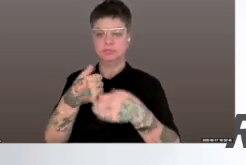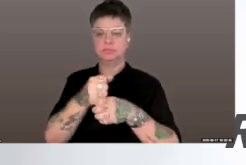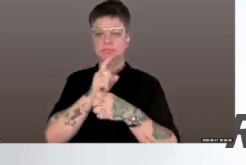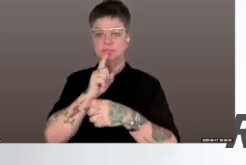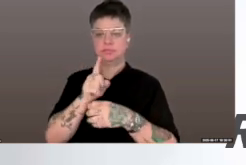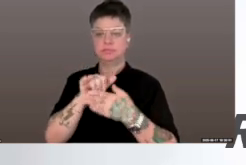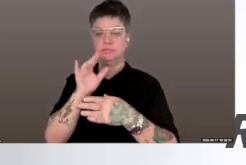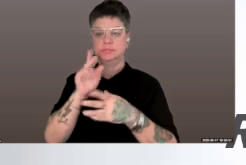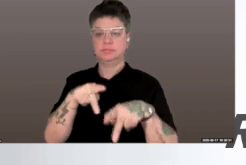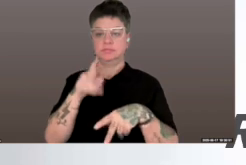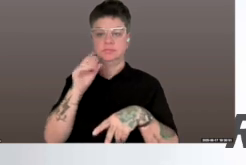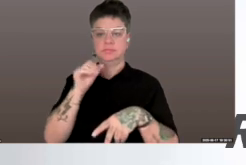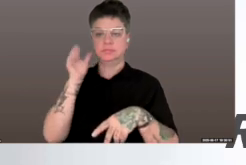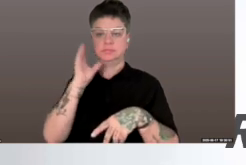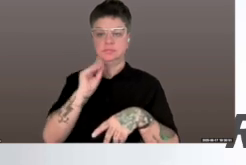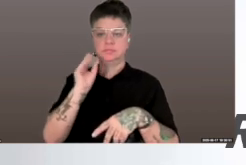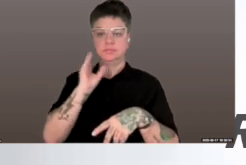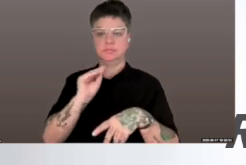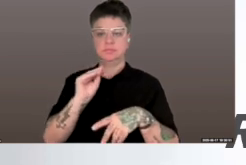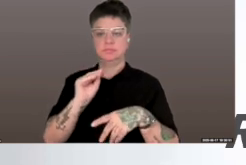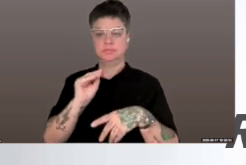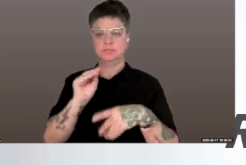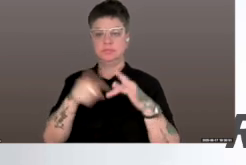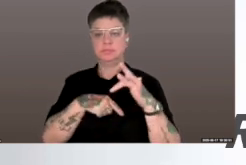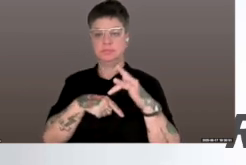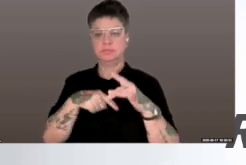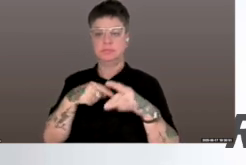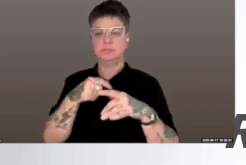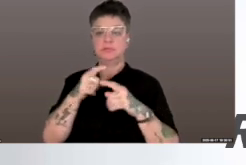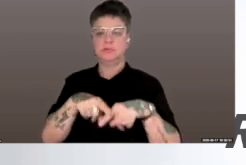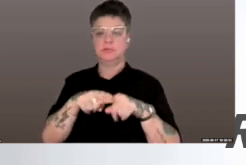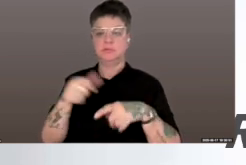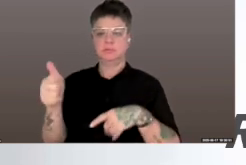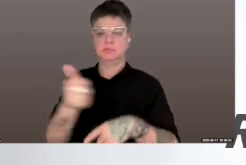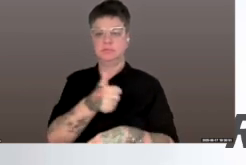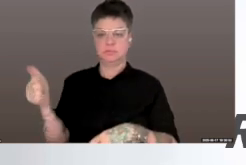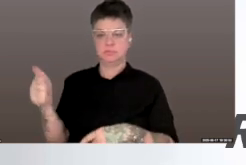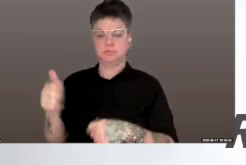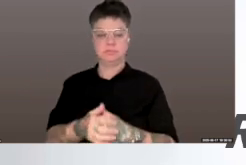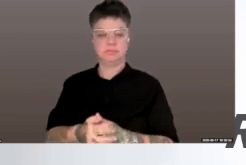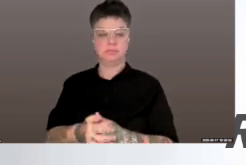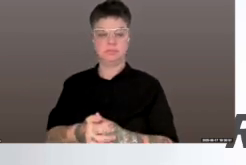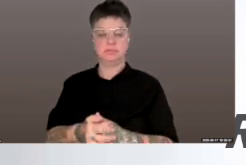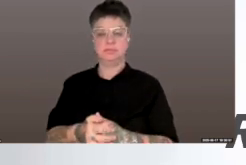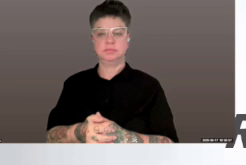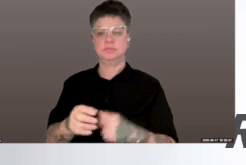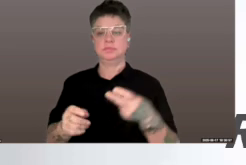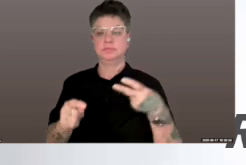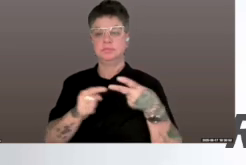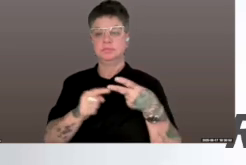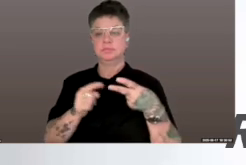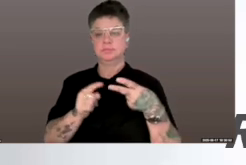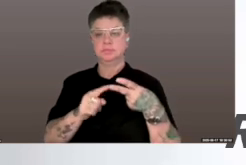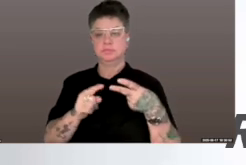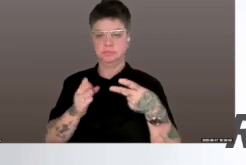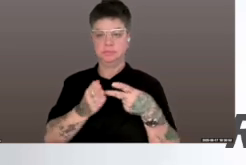The patient donates their qualifying vehicle to the program to be used for workforce training, and any qualifying components